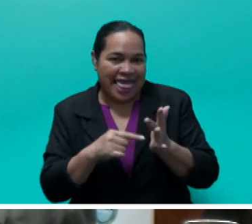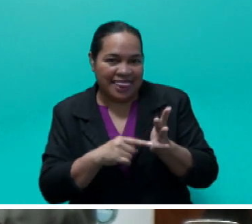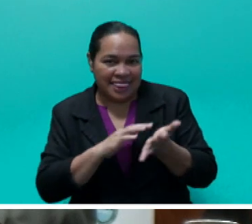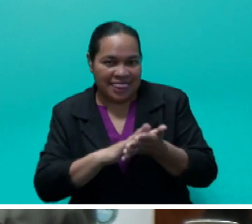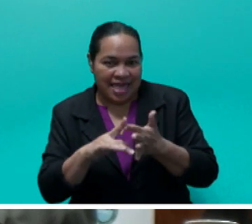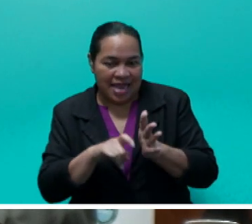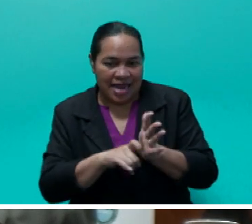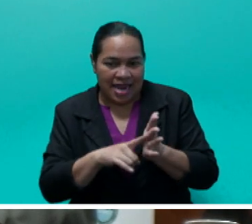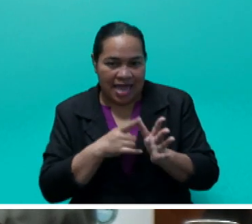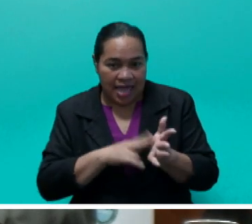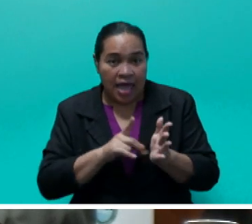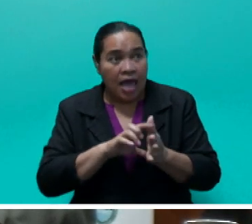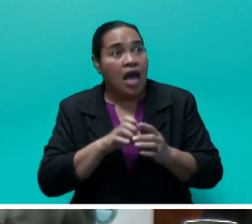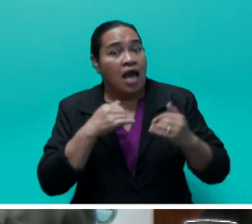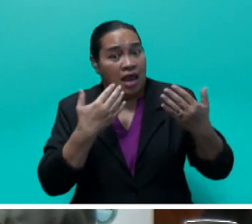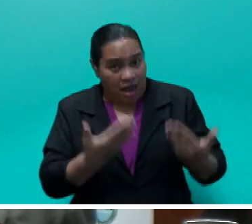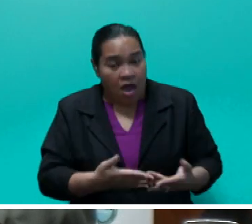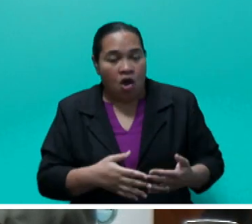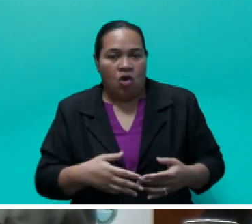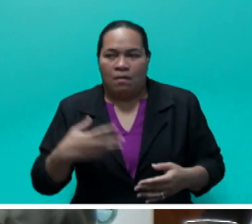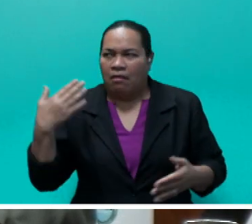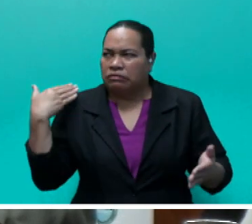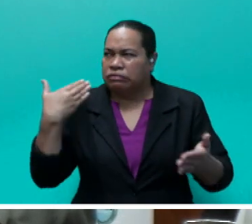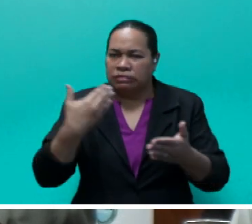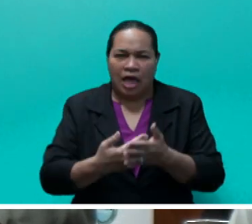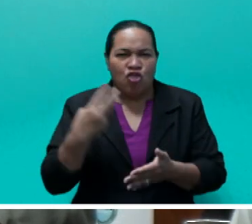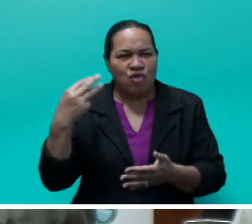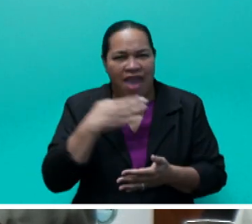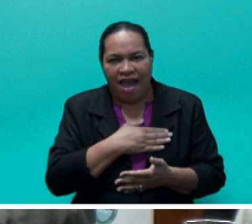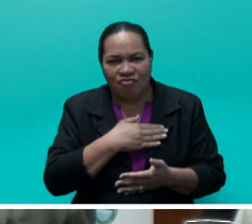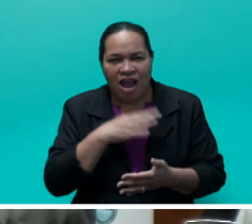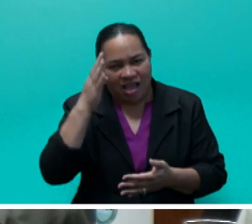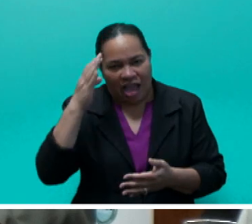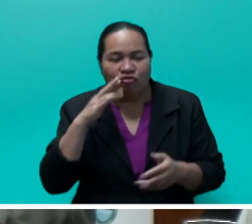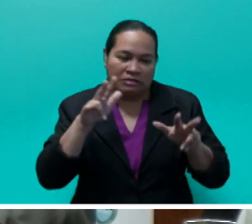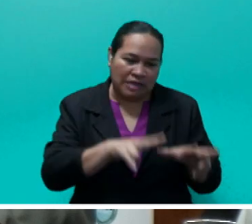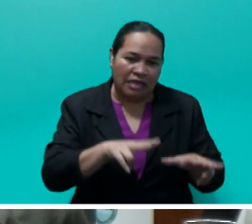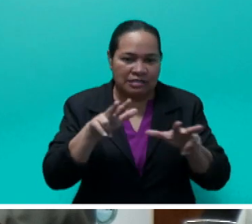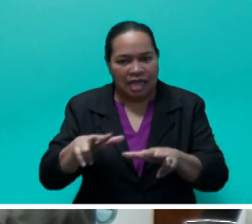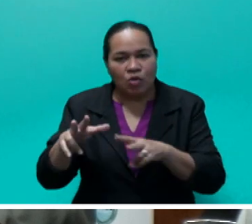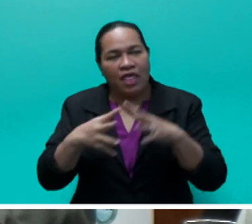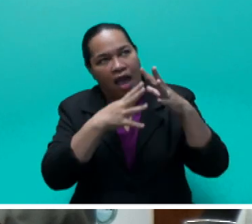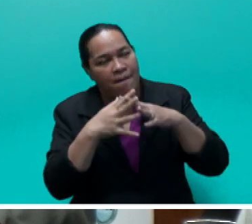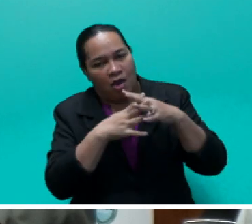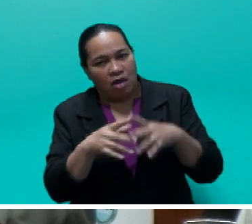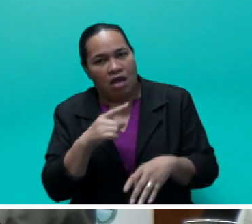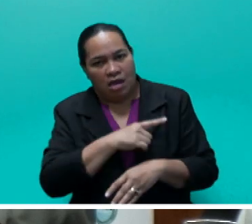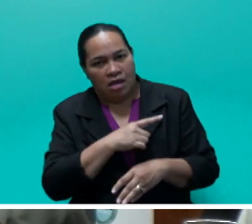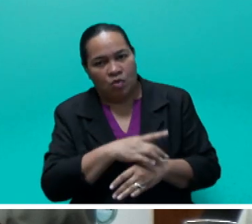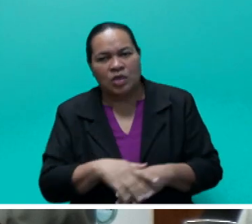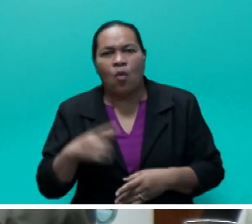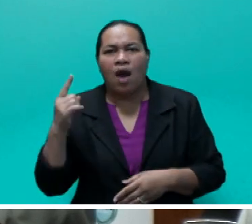over 300 such agreements have been signed involving more than 150 countries, with the US leading with 119